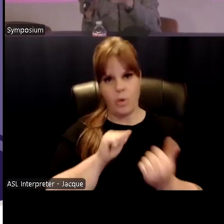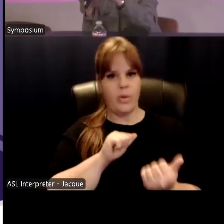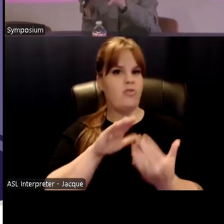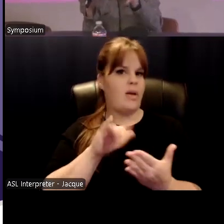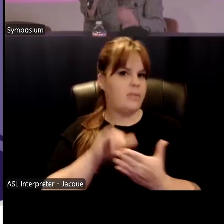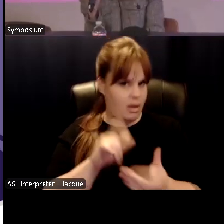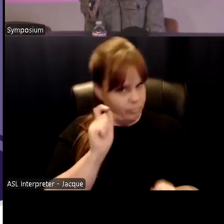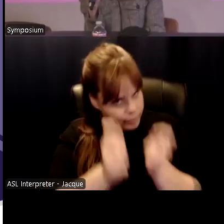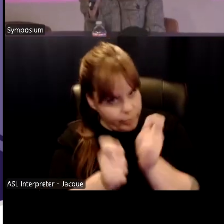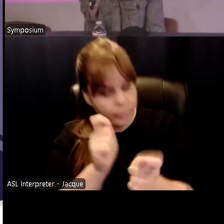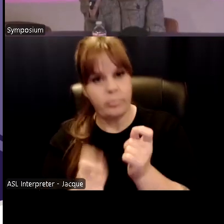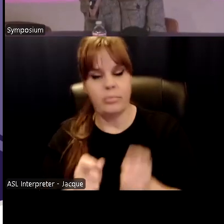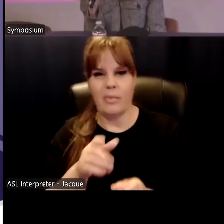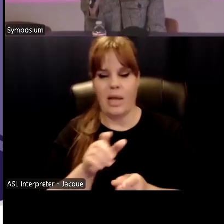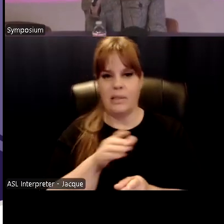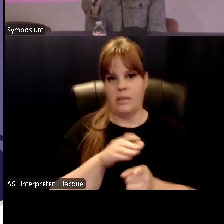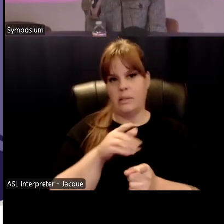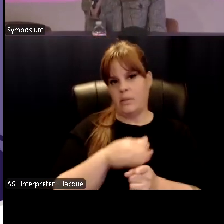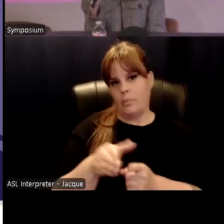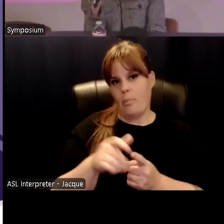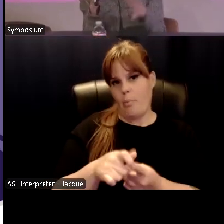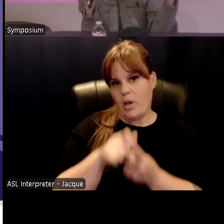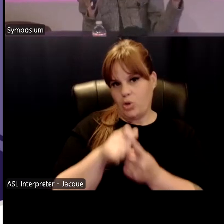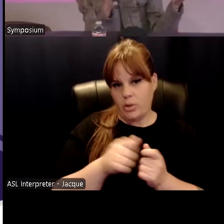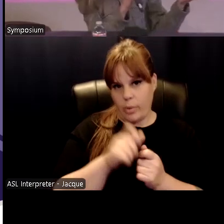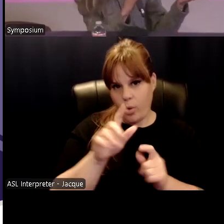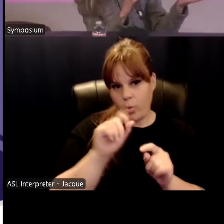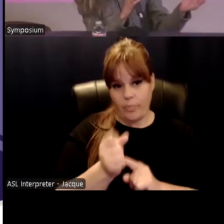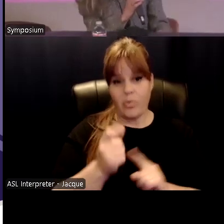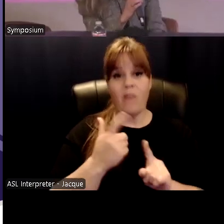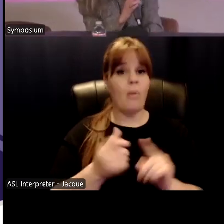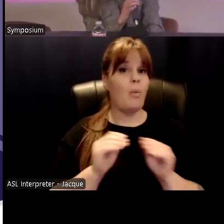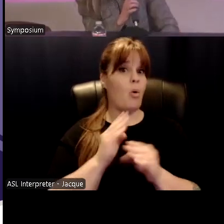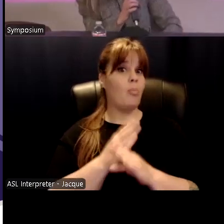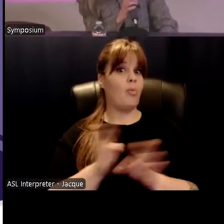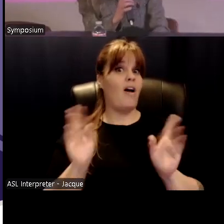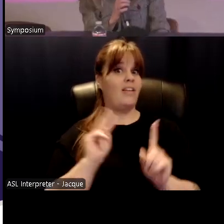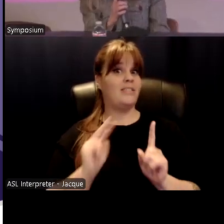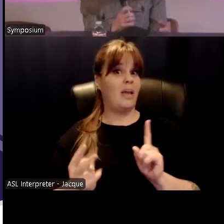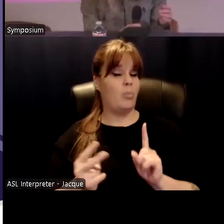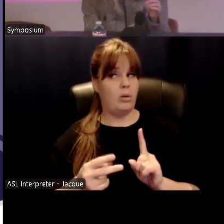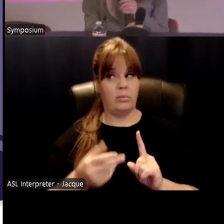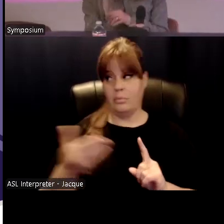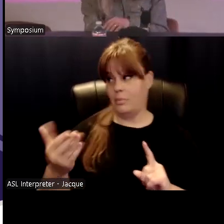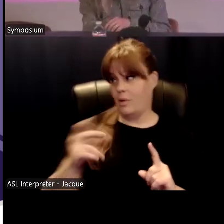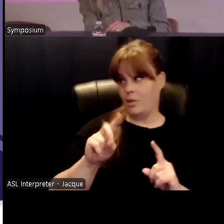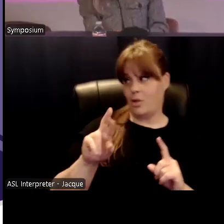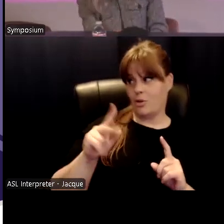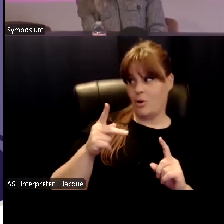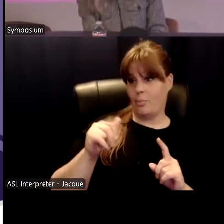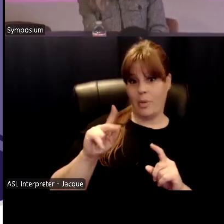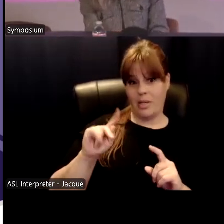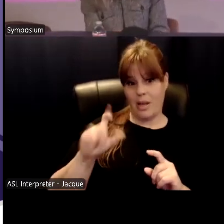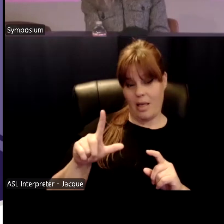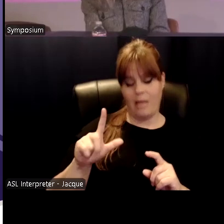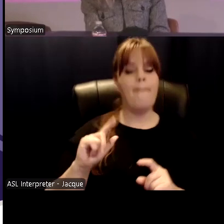To sort of specialize at your situation. From a broader standpoint, I don't know, Dr. Patel, if you have ideas there. Yeah,